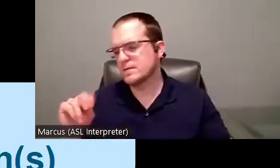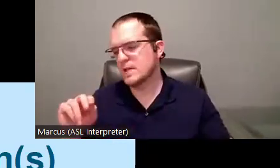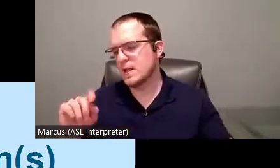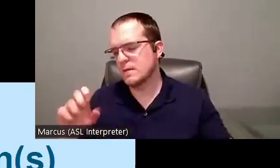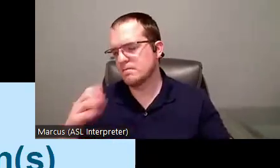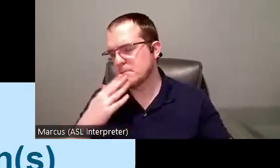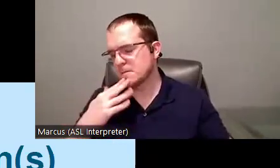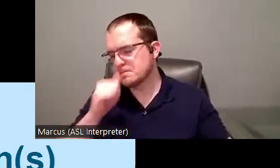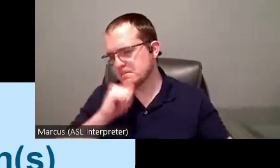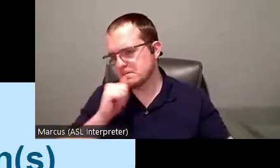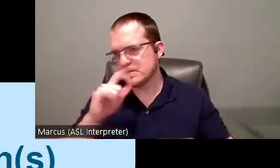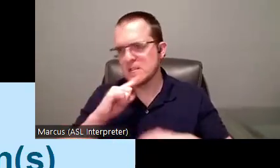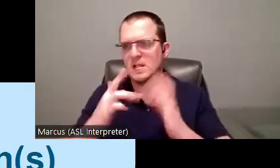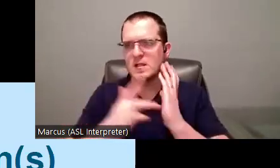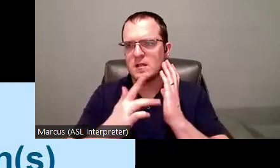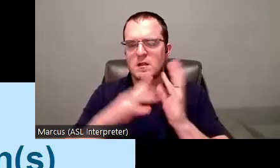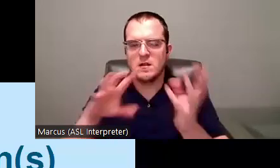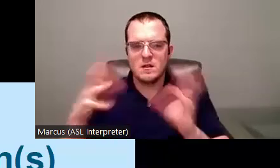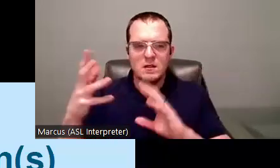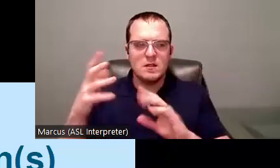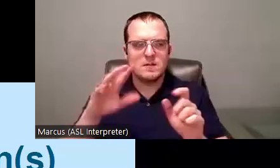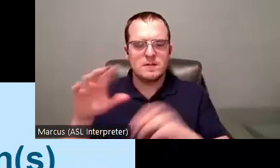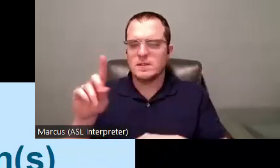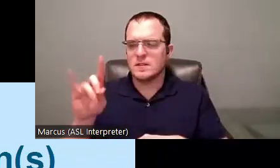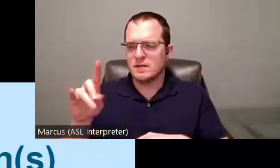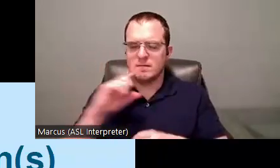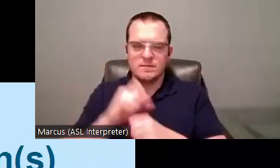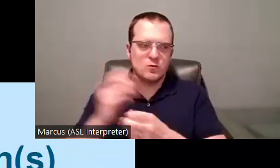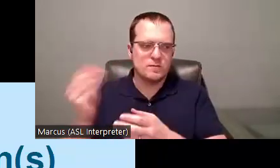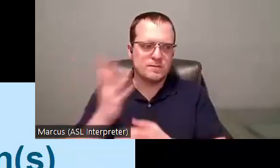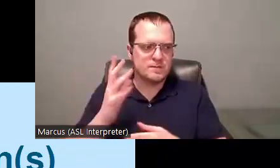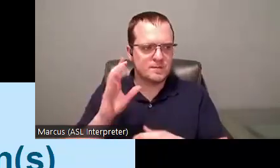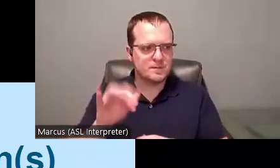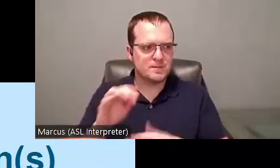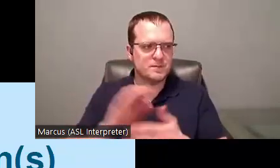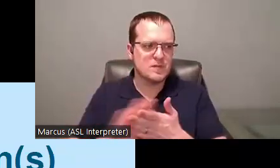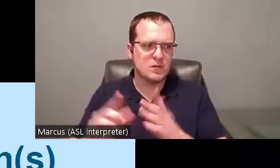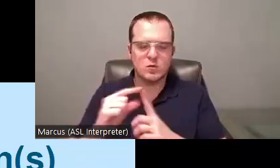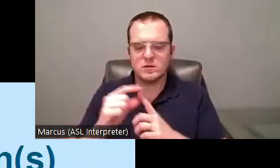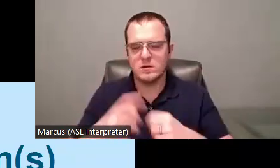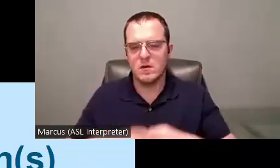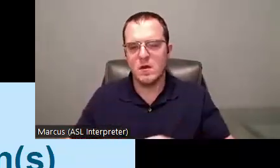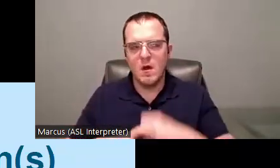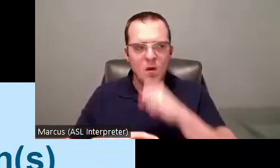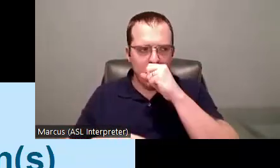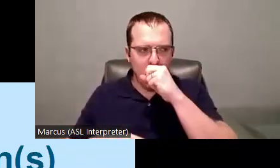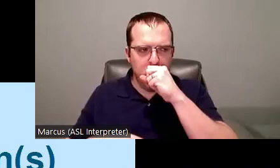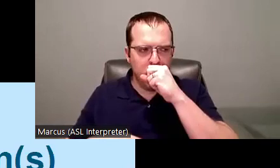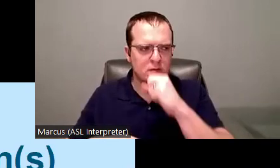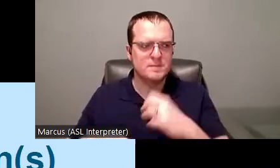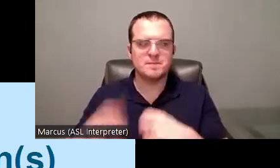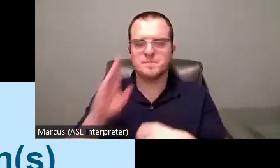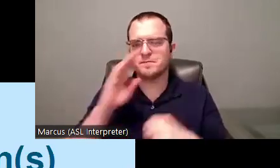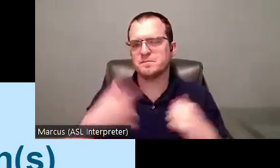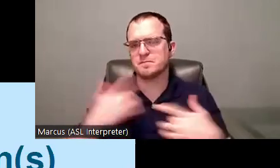trooper through the technical issues, and David for sharing those kind words. We'll be excited,